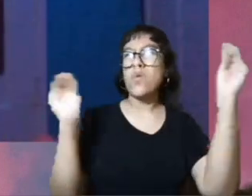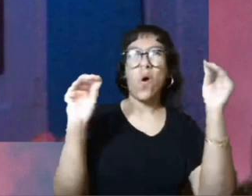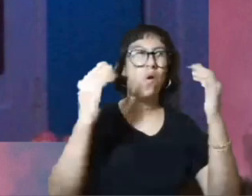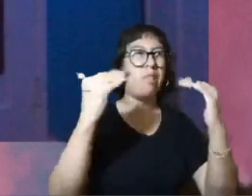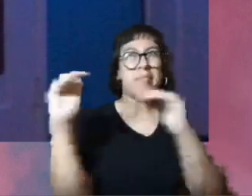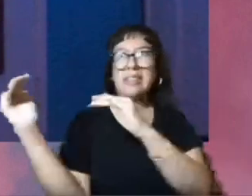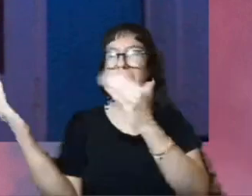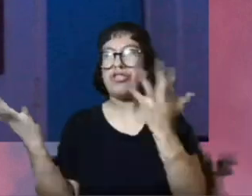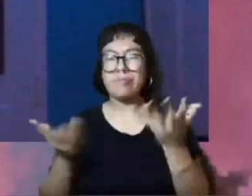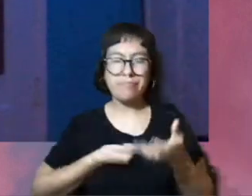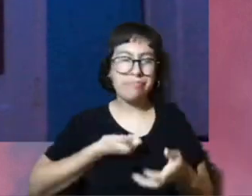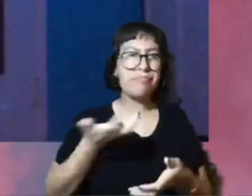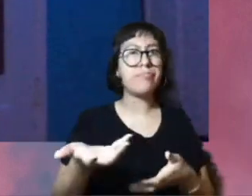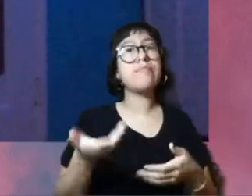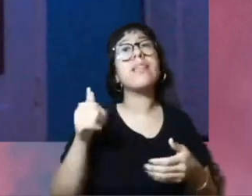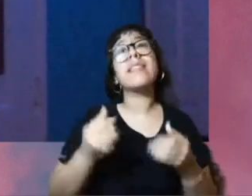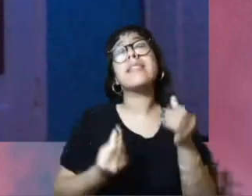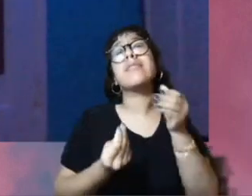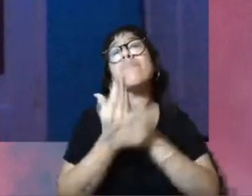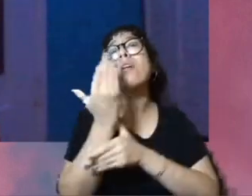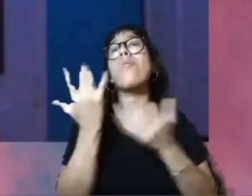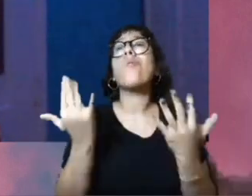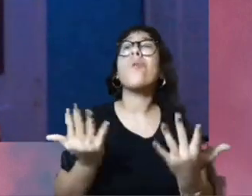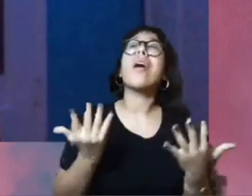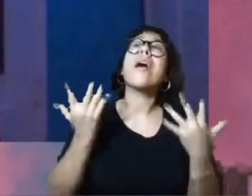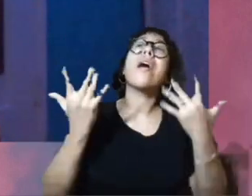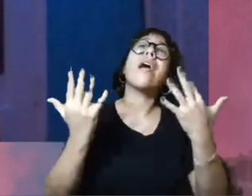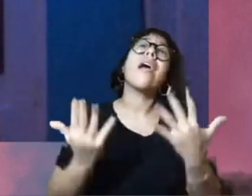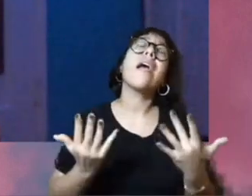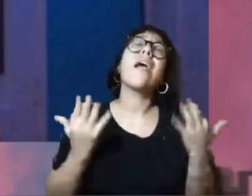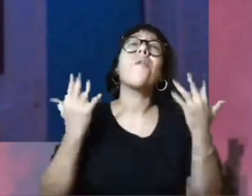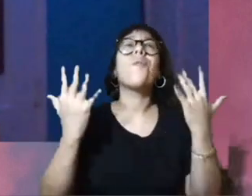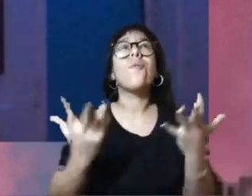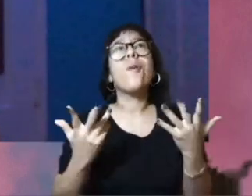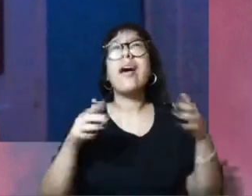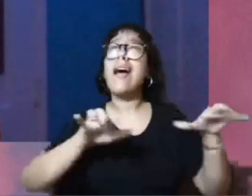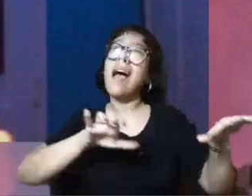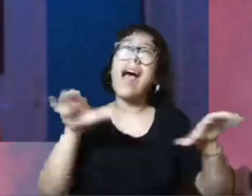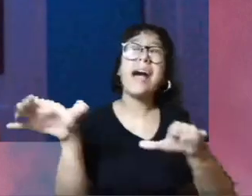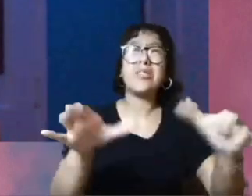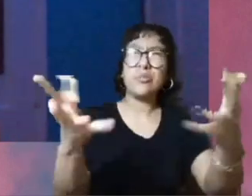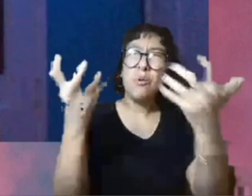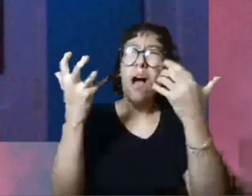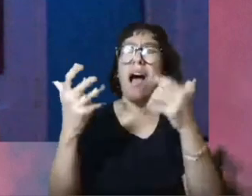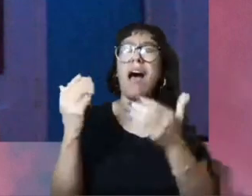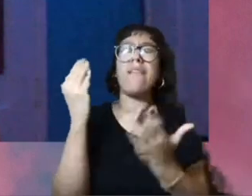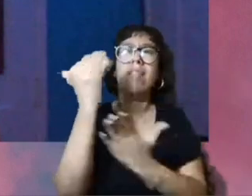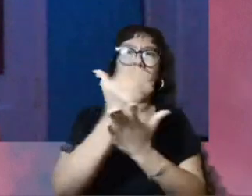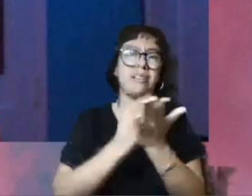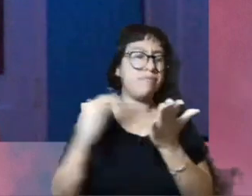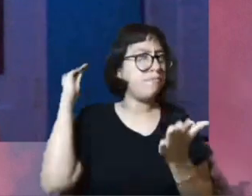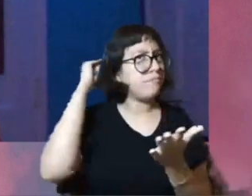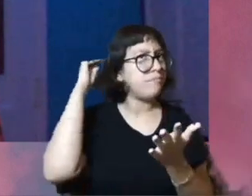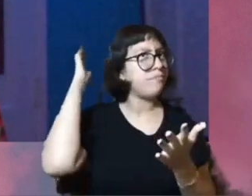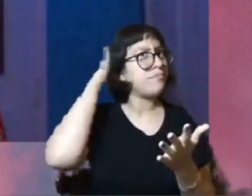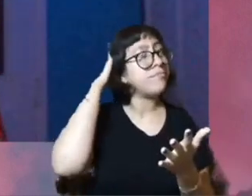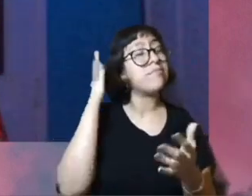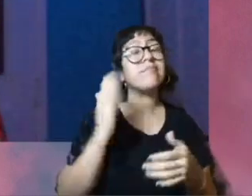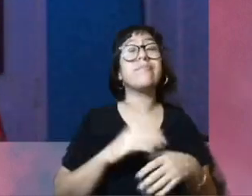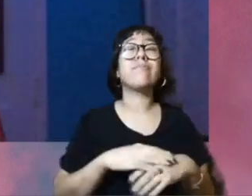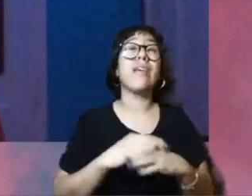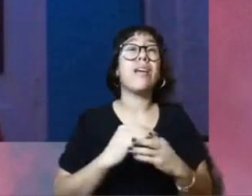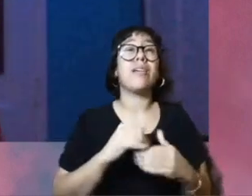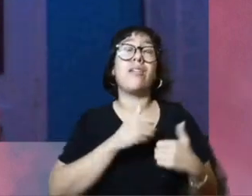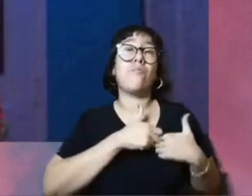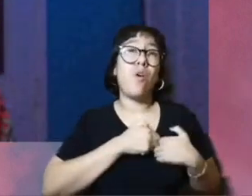limitation. During this spring we wait for the falling action and the lessons learned of our rom-com turned horrors. Beg